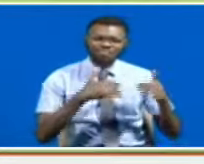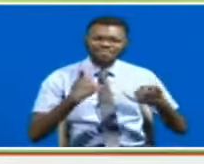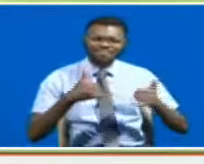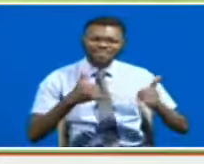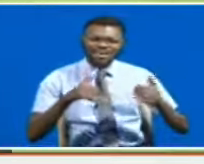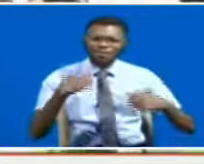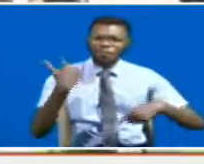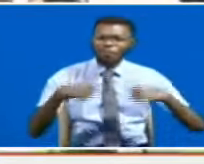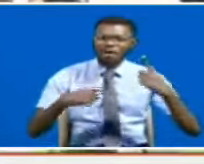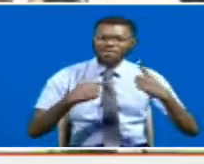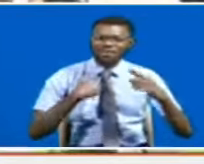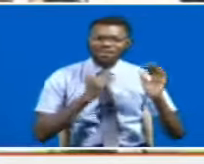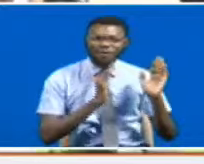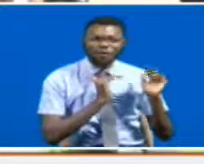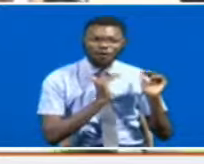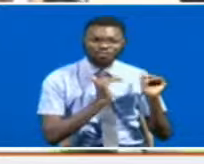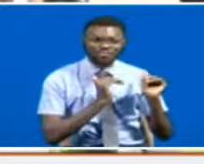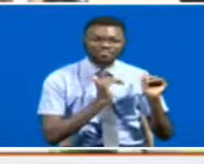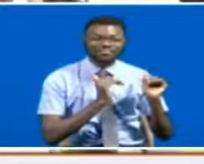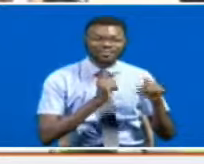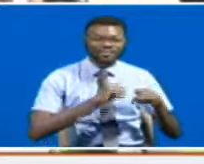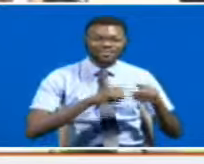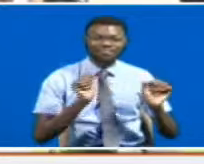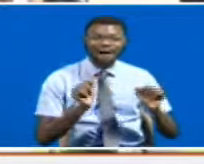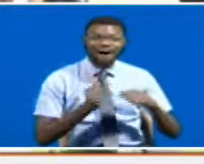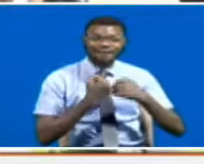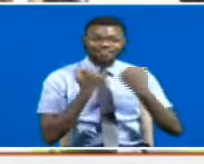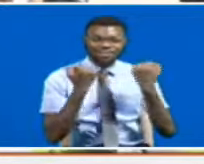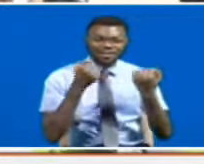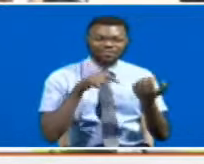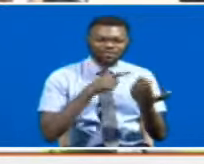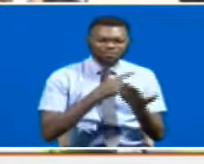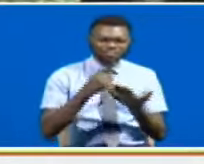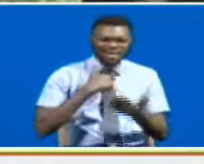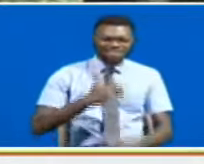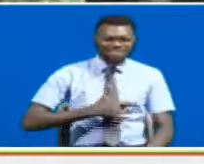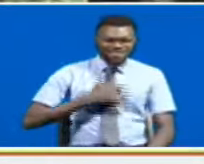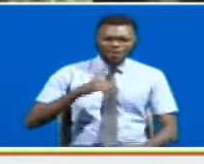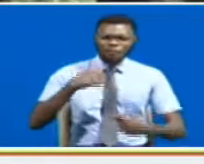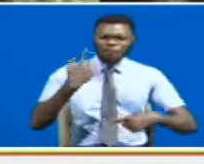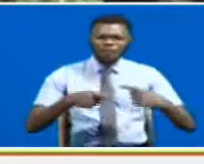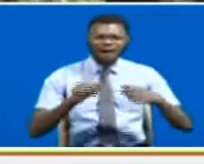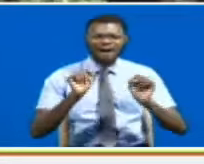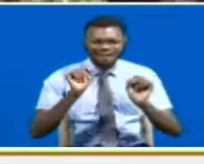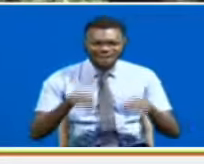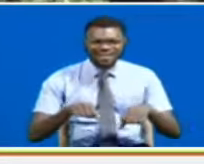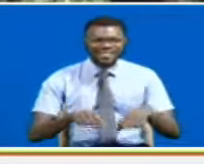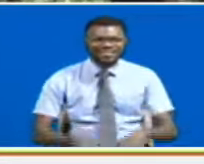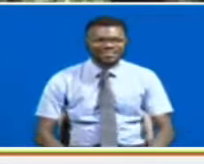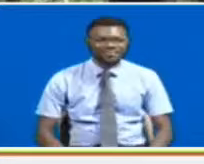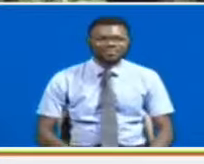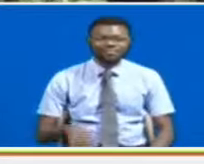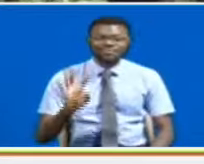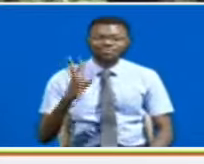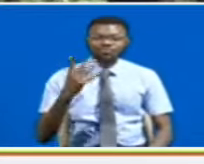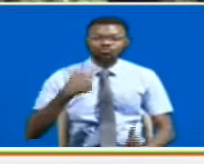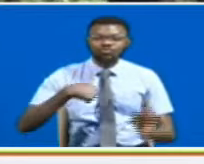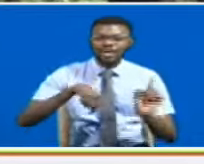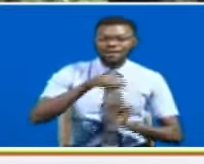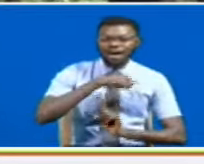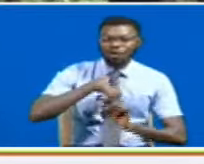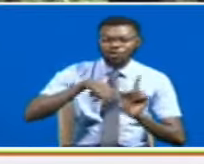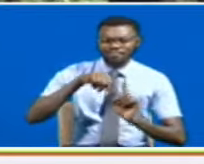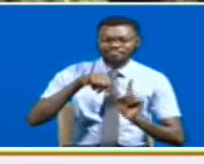win this one. And it's gonna happen this week. I can feel it. Halfway through the fourth round of the Safari